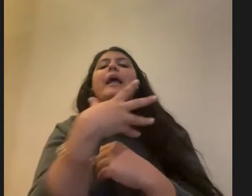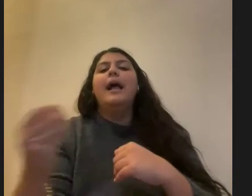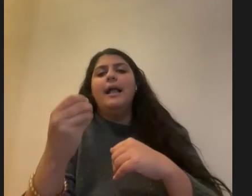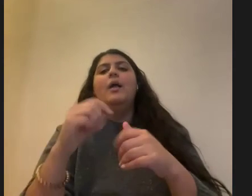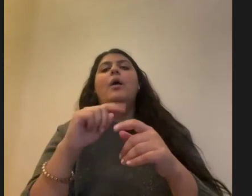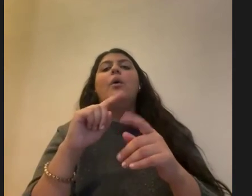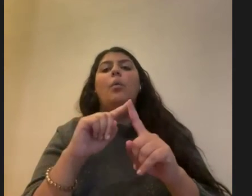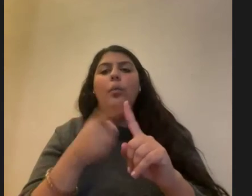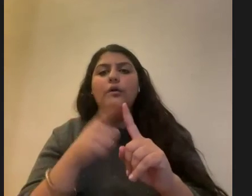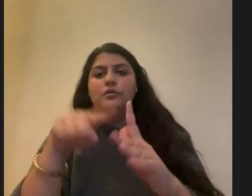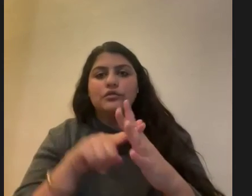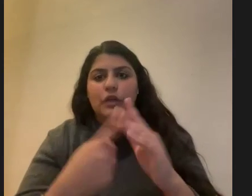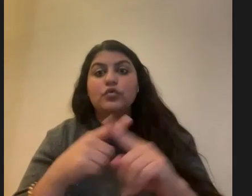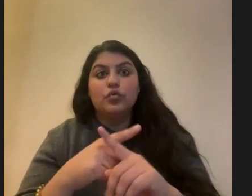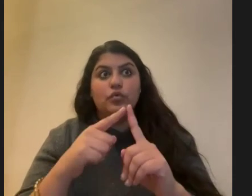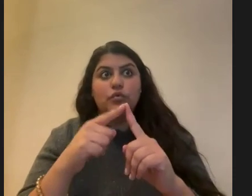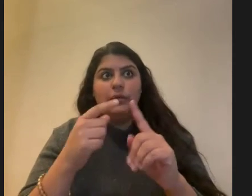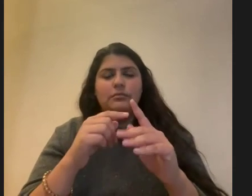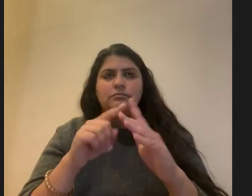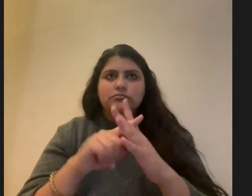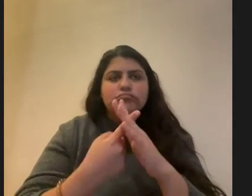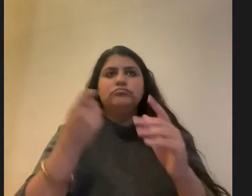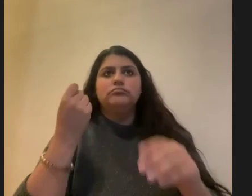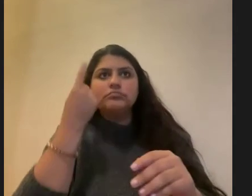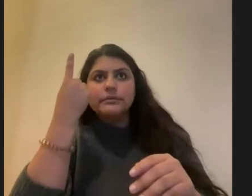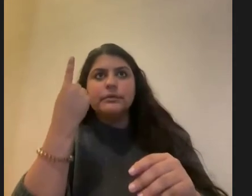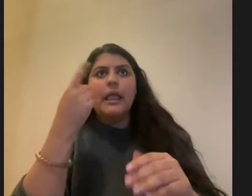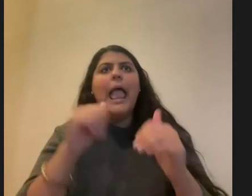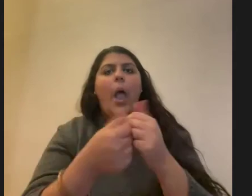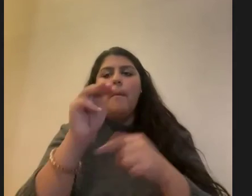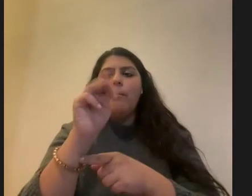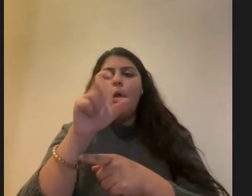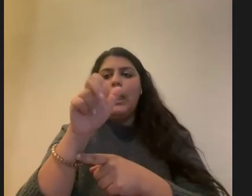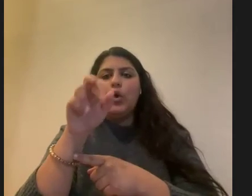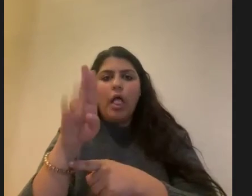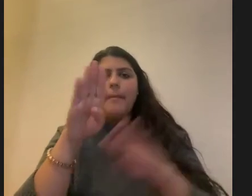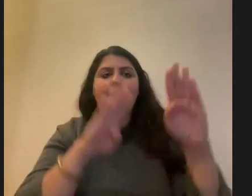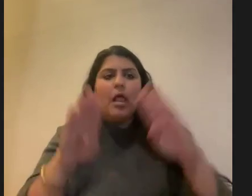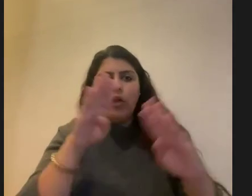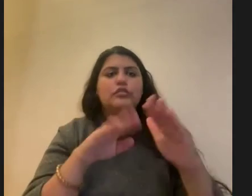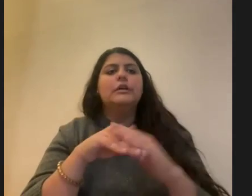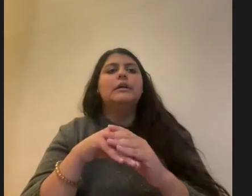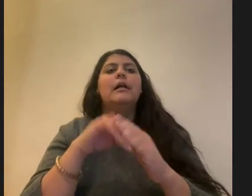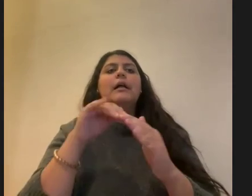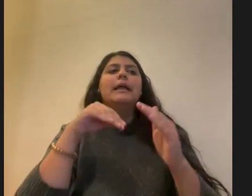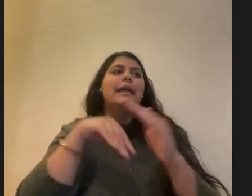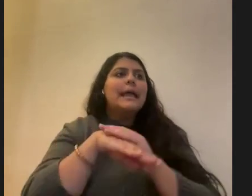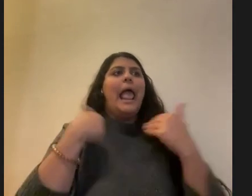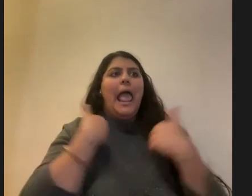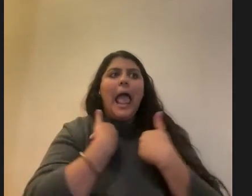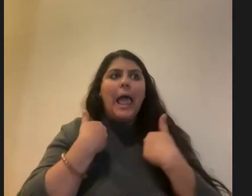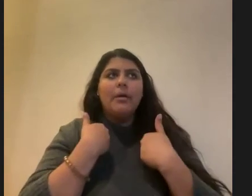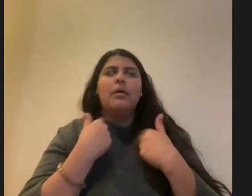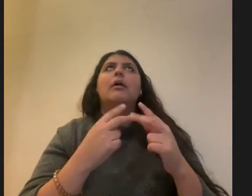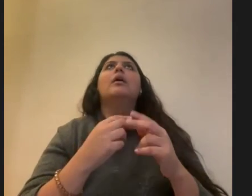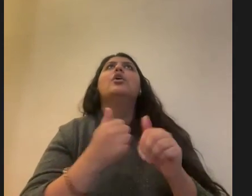to understand how molecular biology works in animals that aren't us, way cooler,